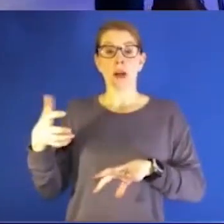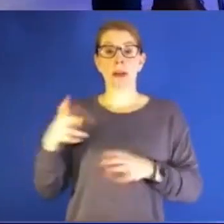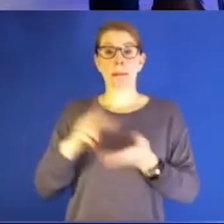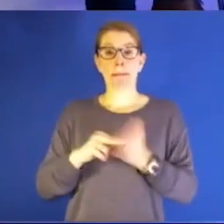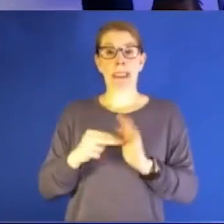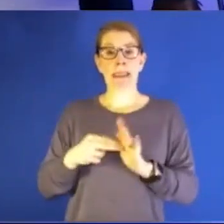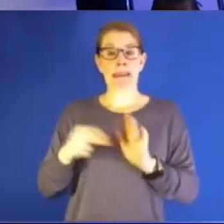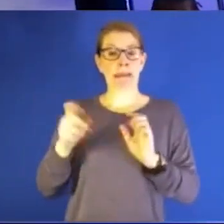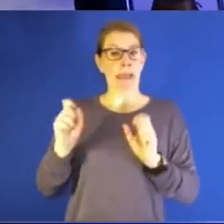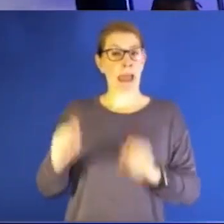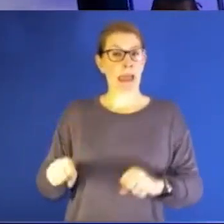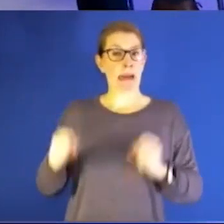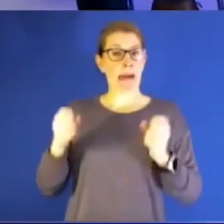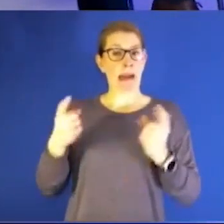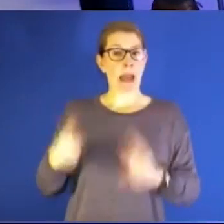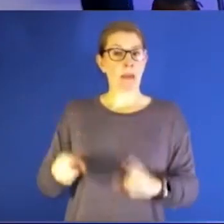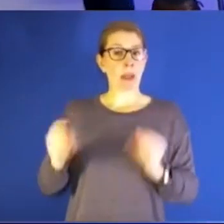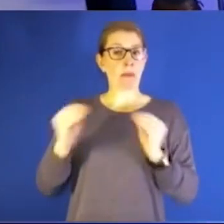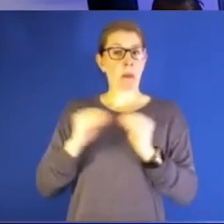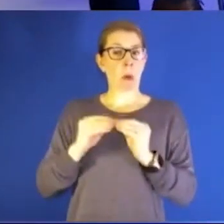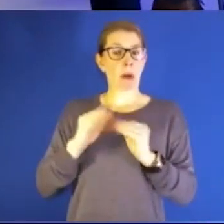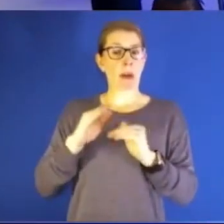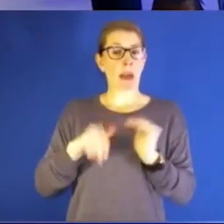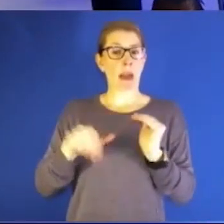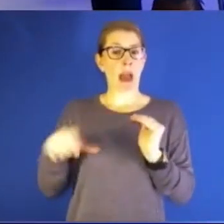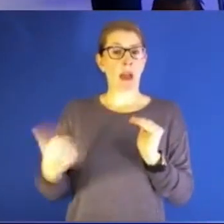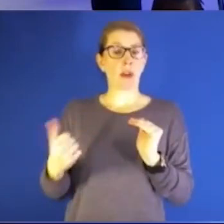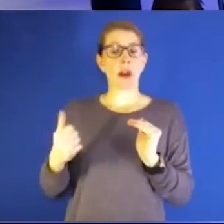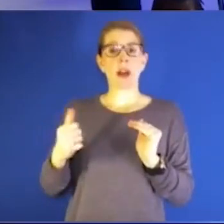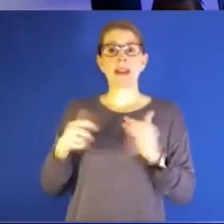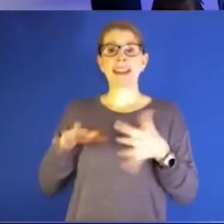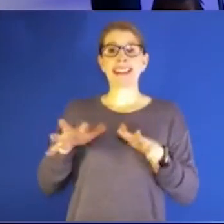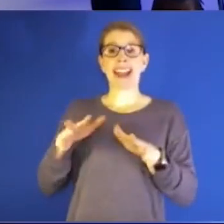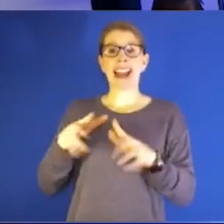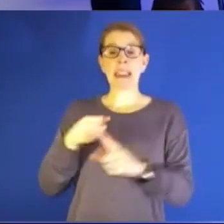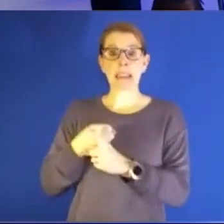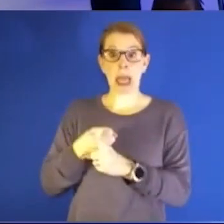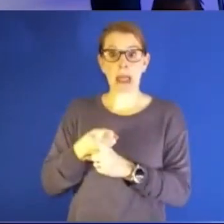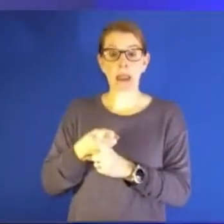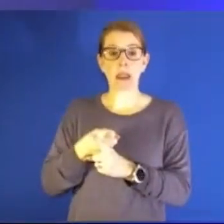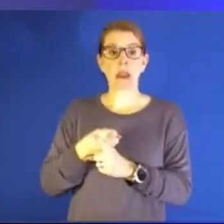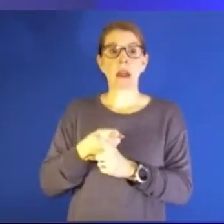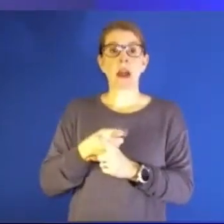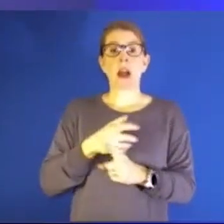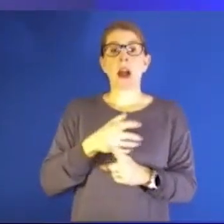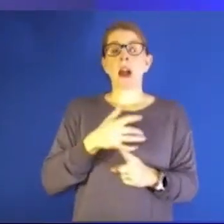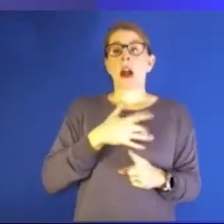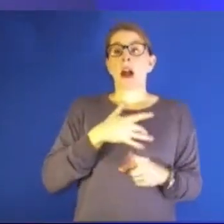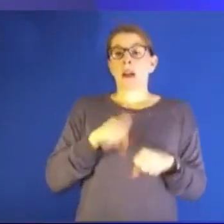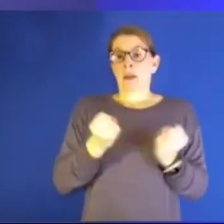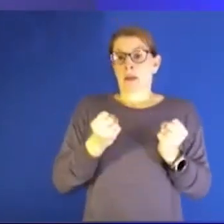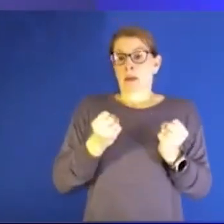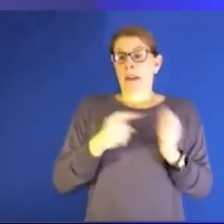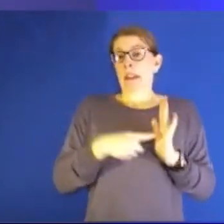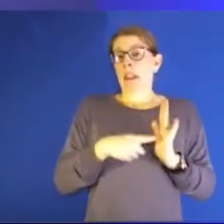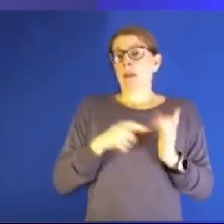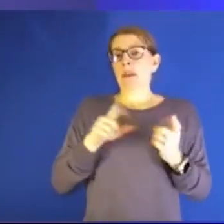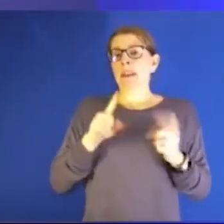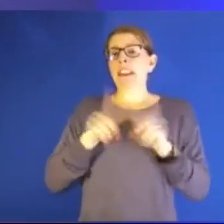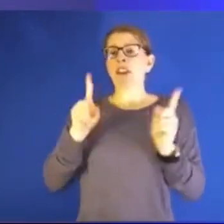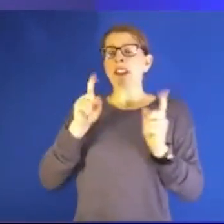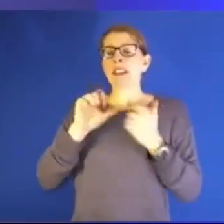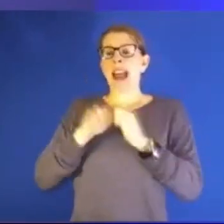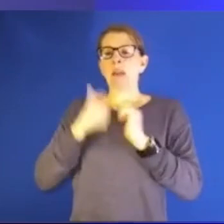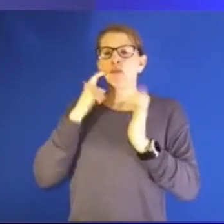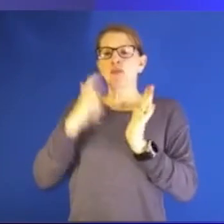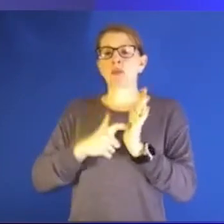how do you know the difference between an anxiety attack and broken heart syndrome? Yeah, that's a good question. So we think that patients that do